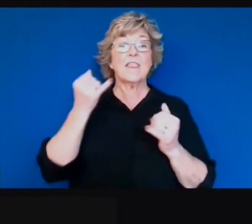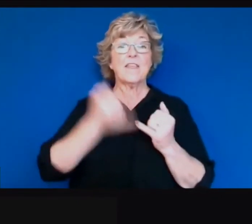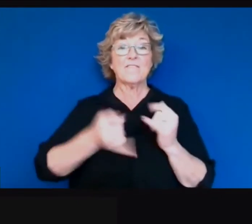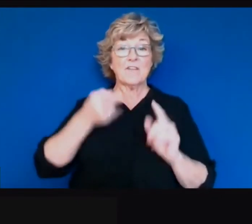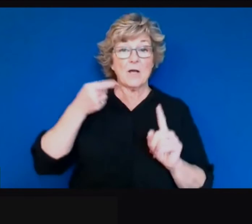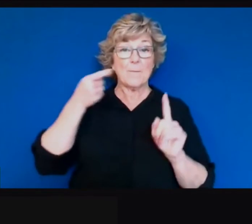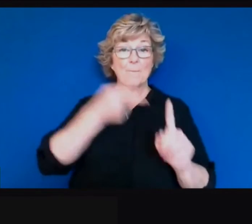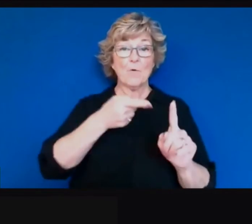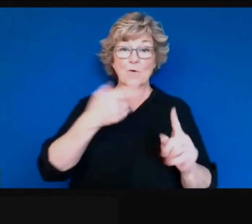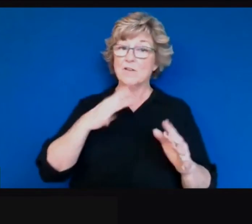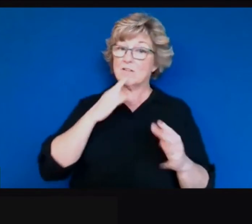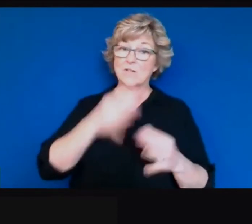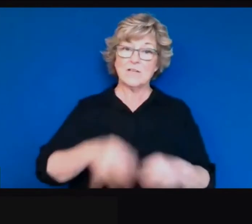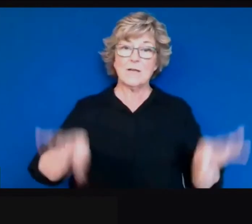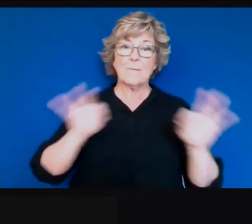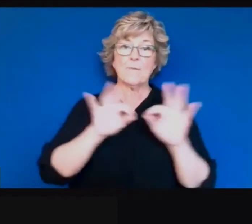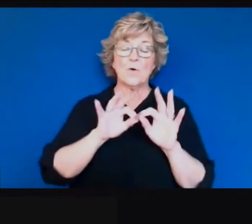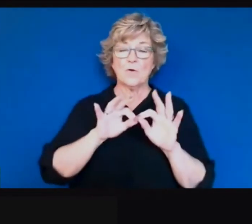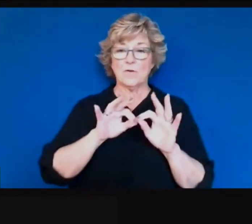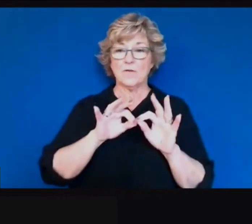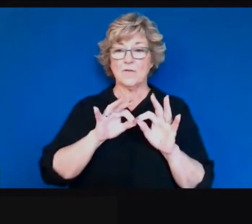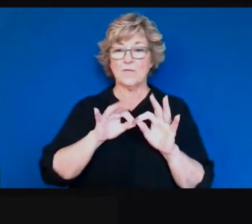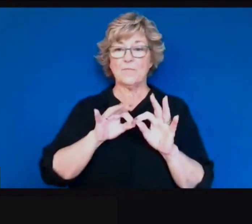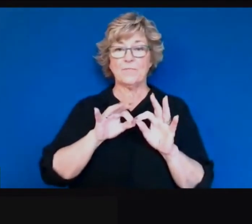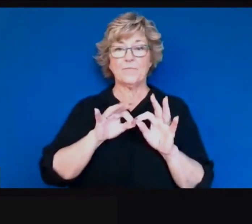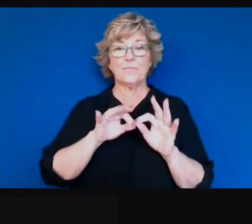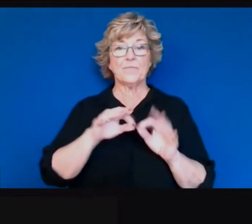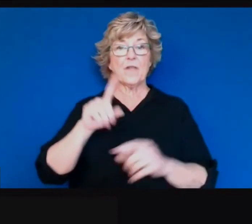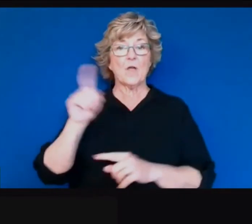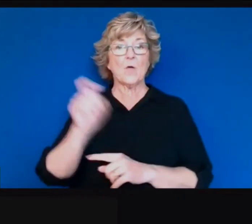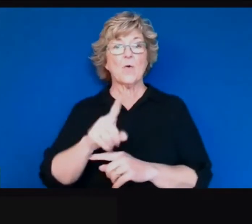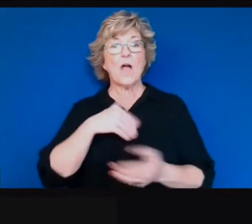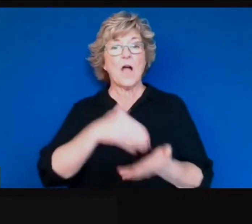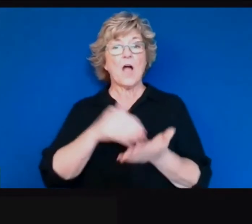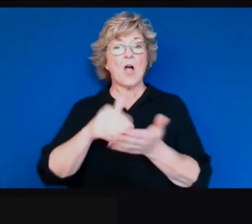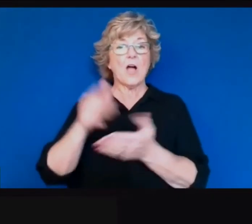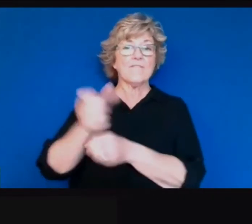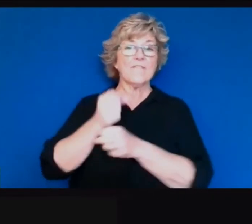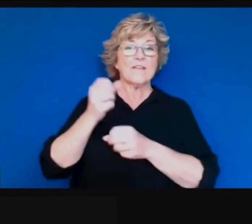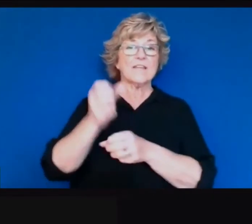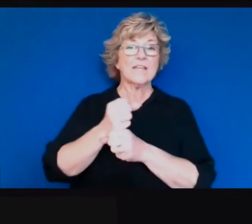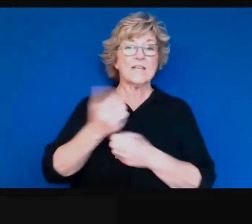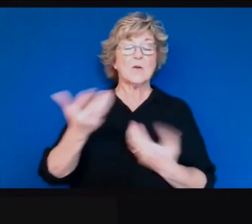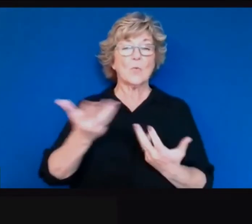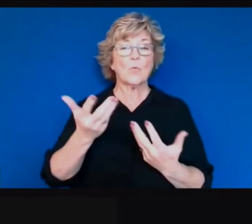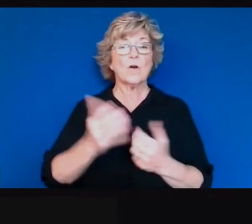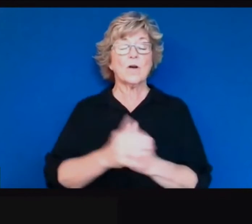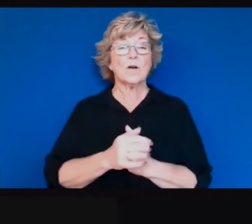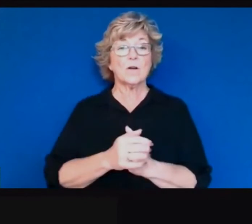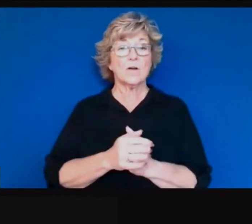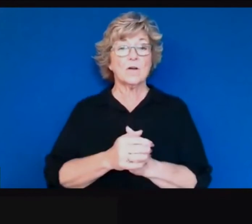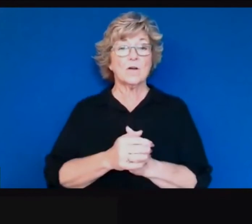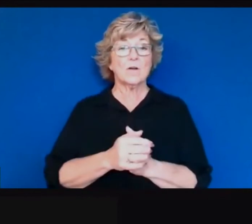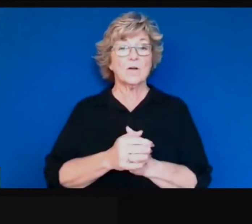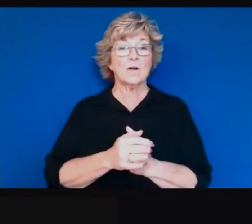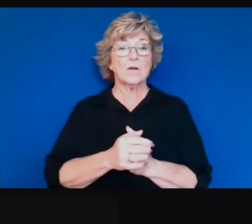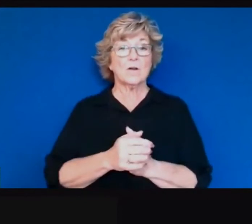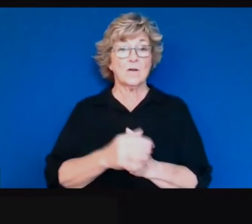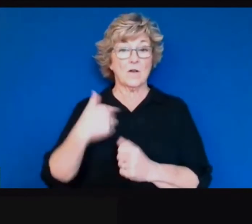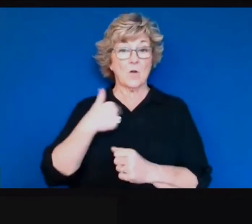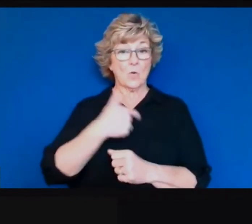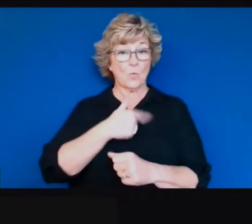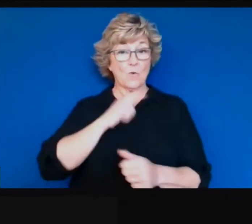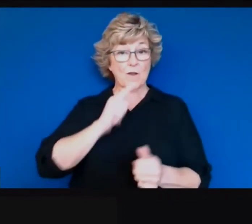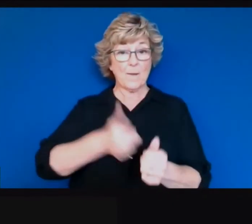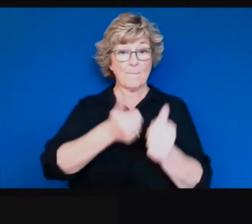it's relevant, and it's a question I've received often, and that is, are we pursuing